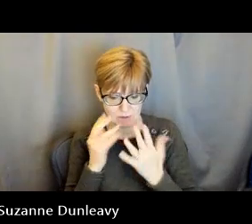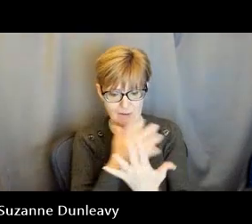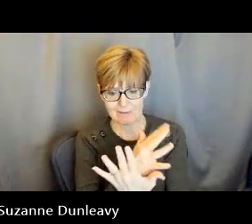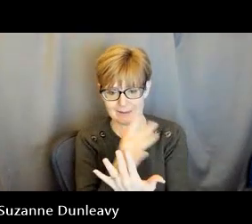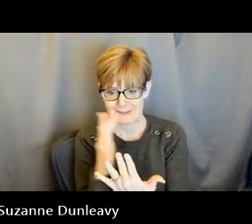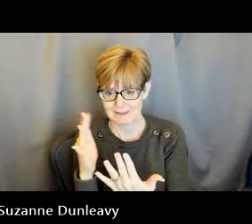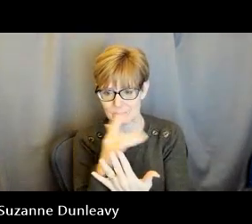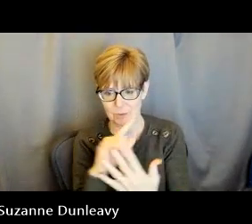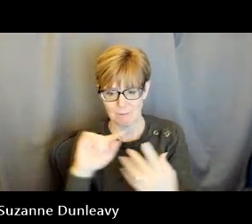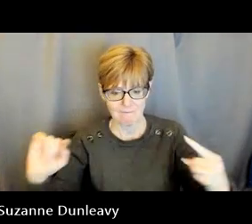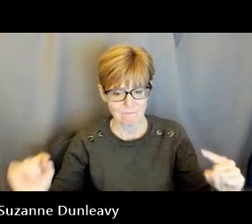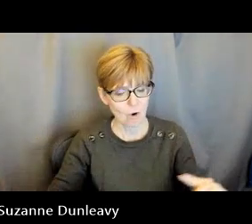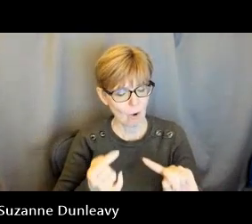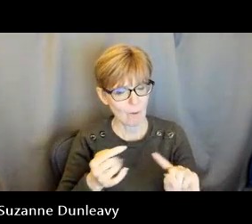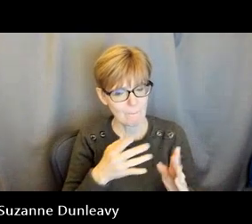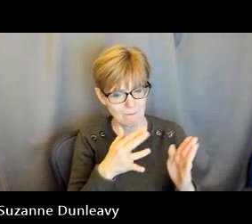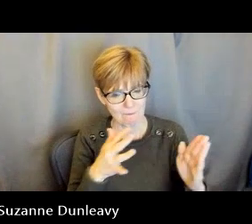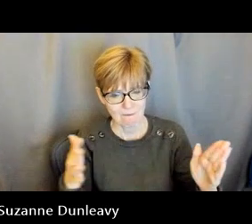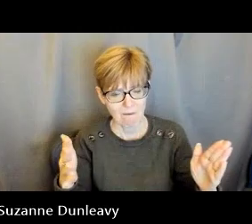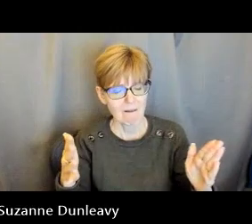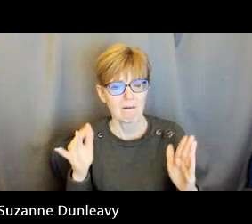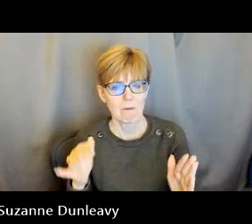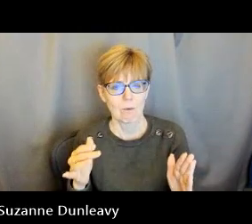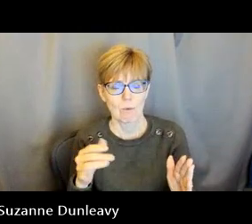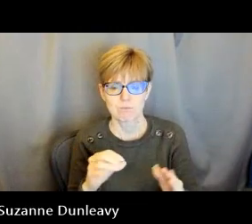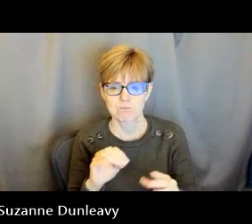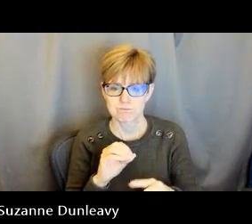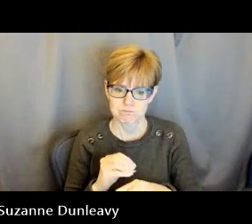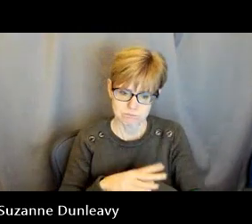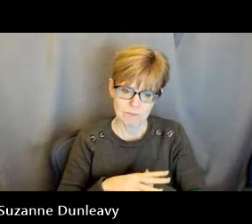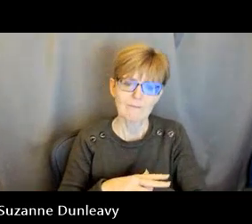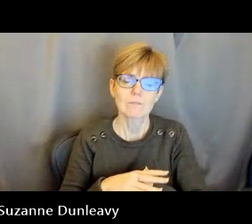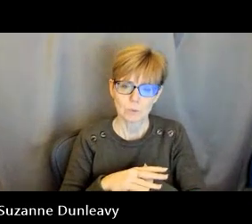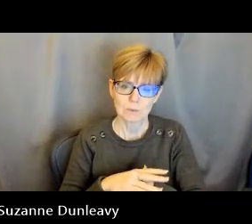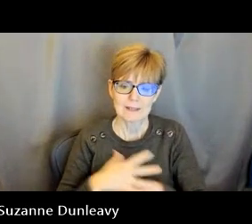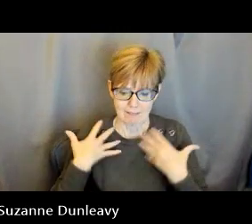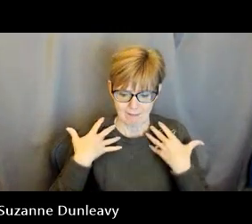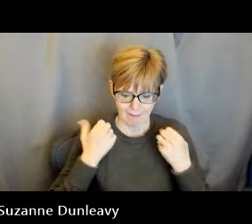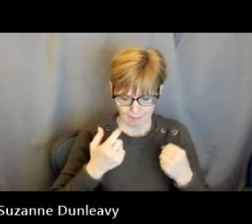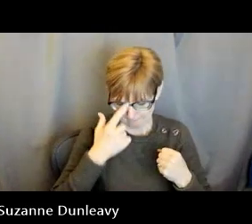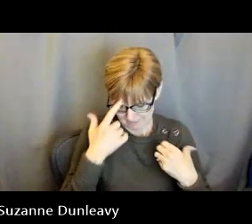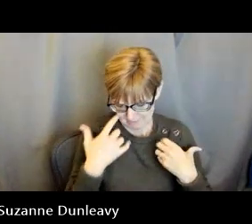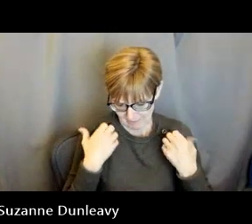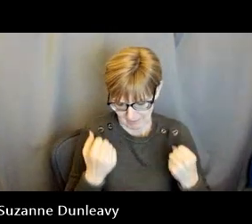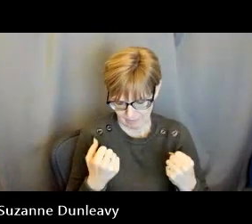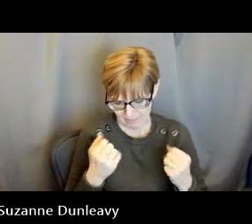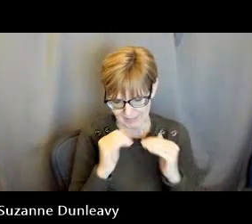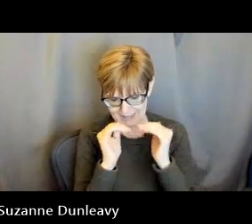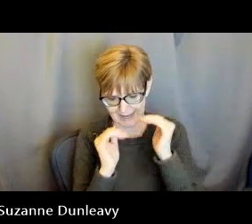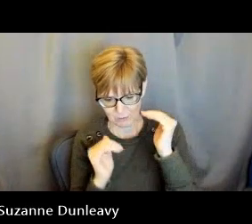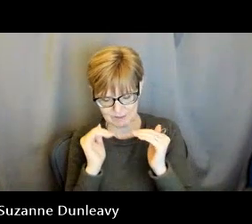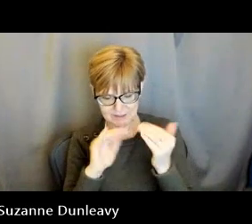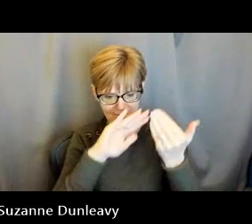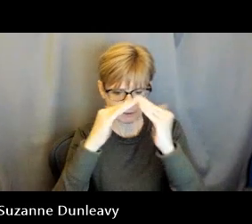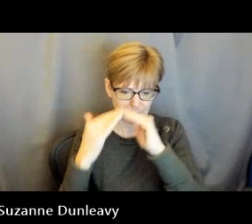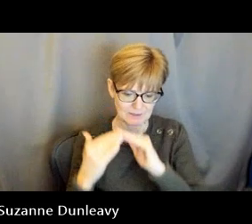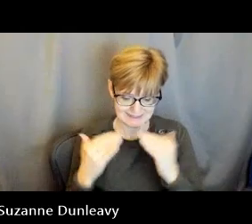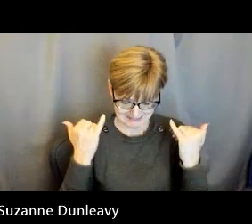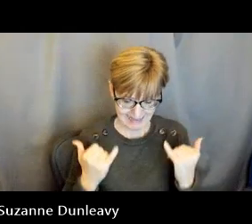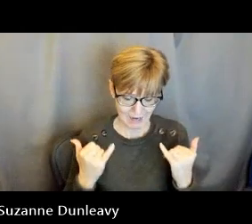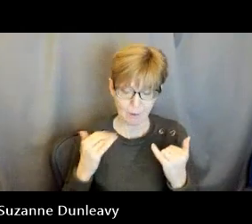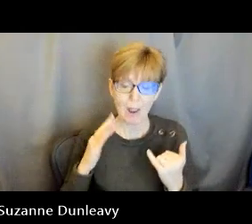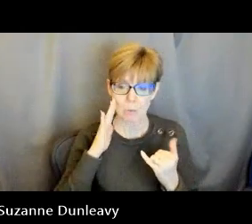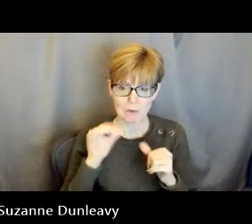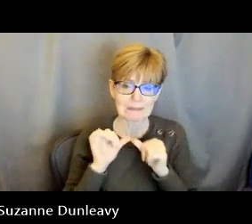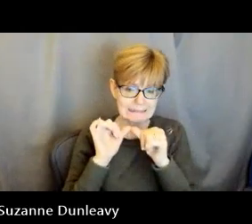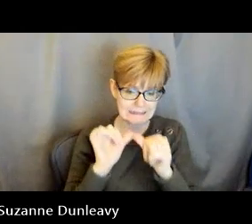harm is directly shaping the health and mental health inequities of communities now and will across generations.